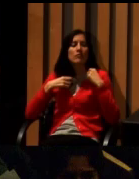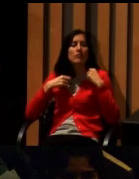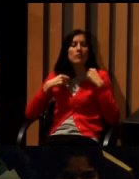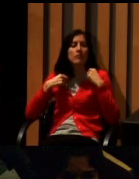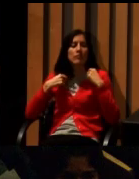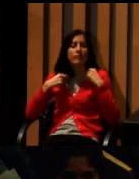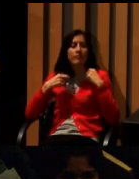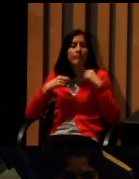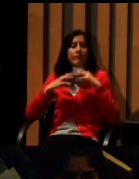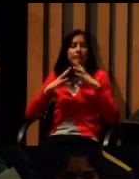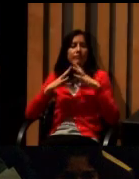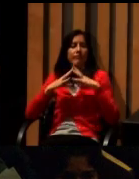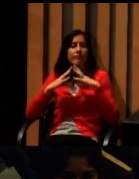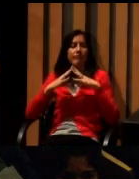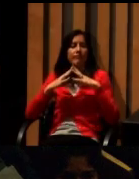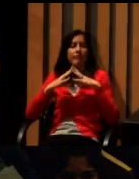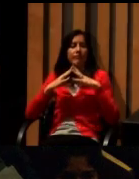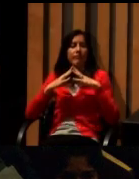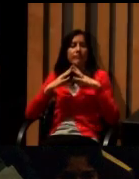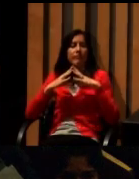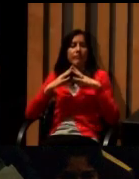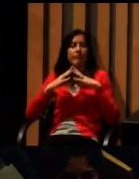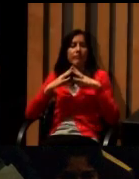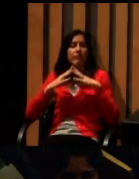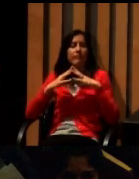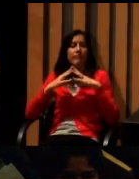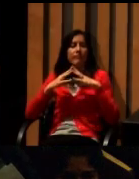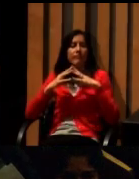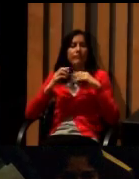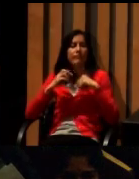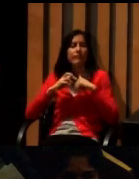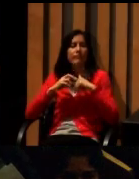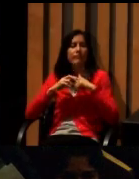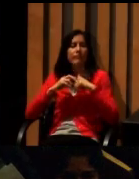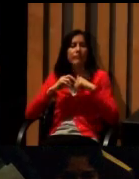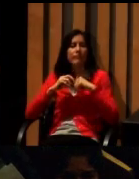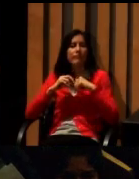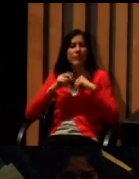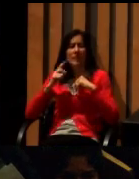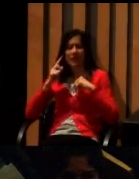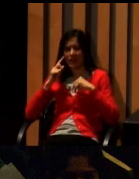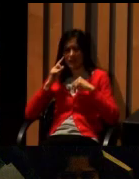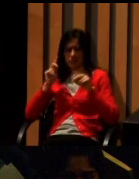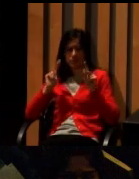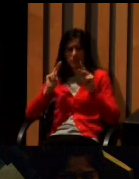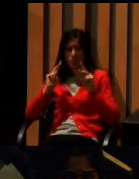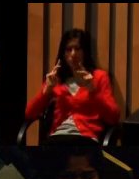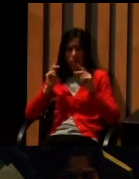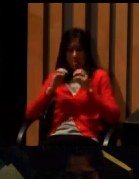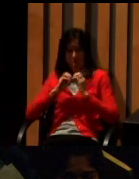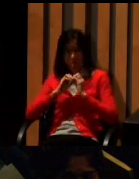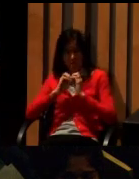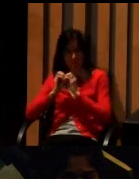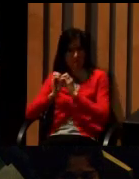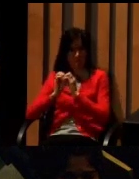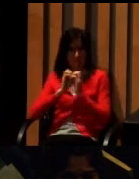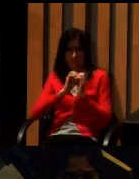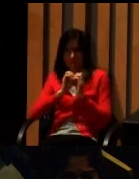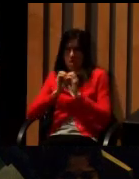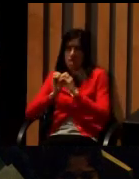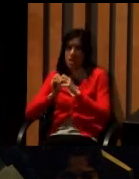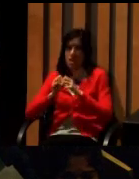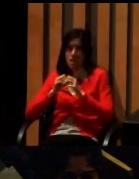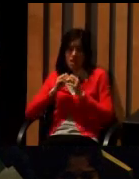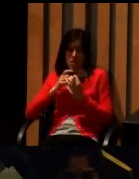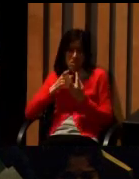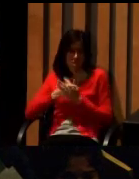of the fighting and infighting and name calling and all the games that people play